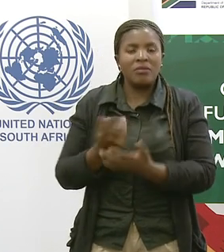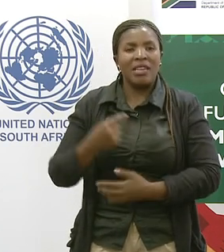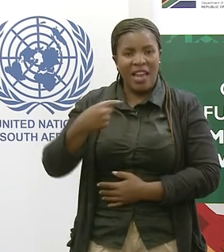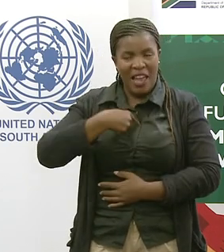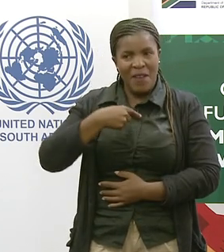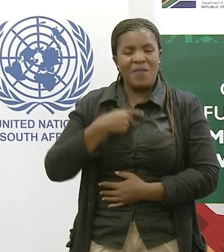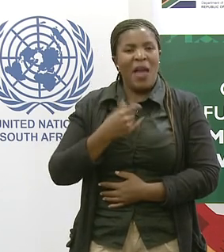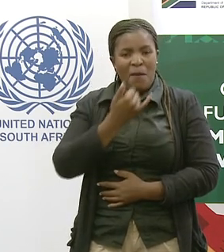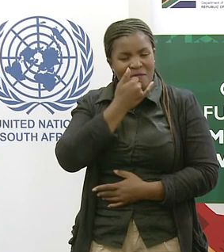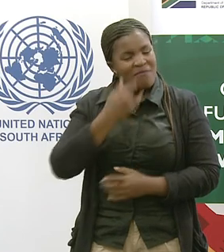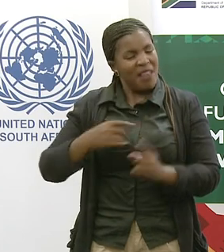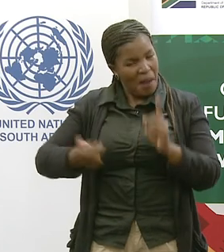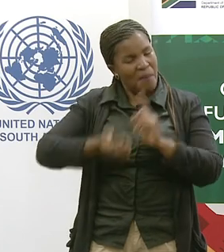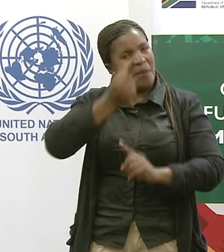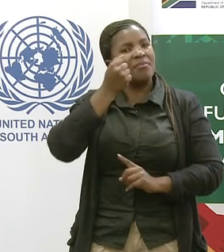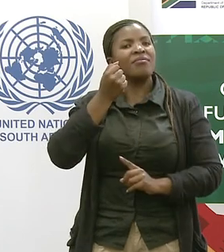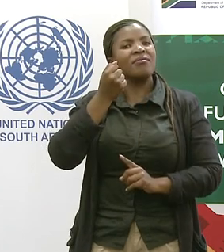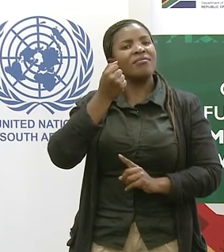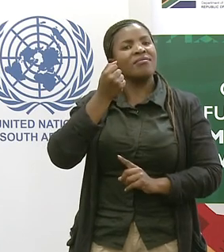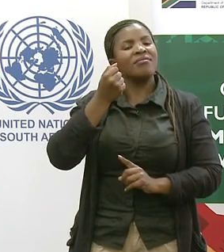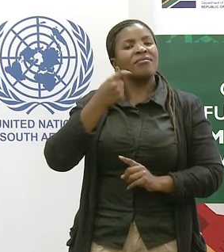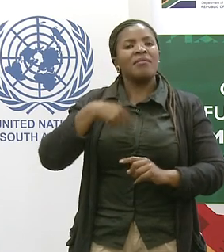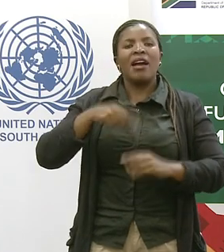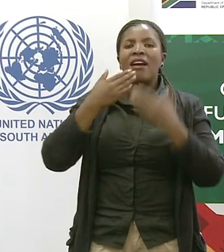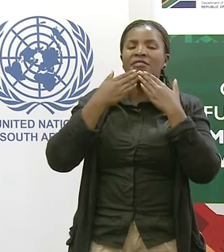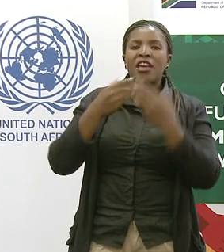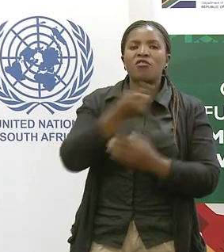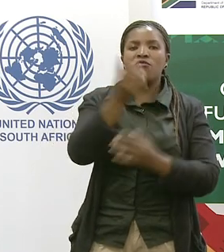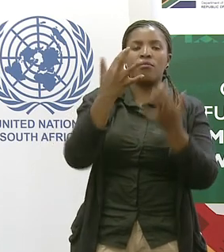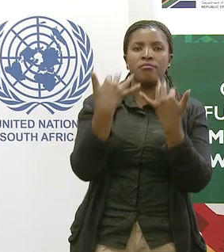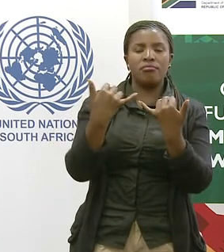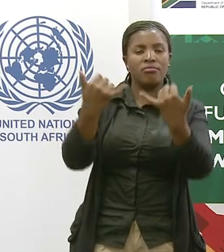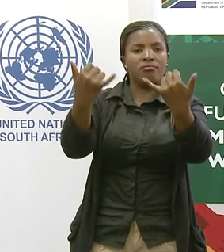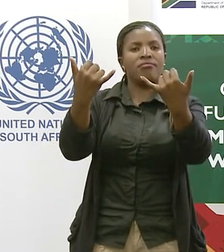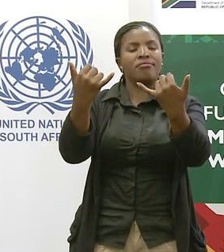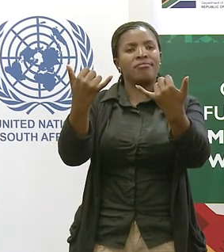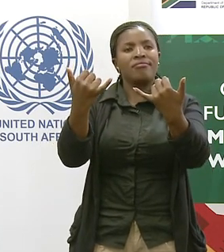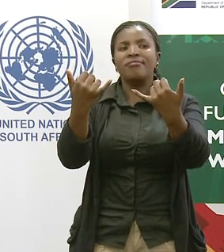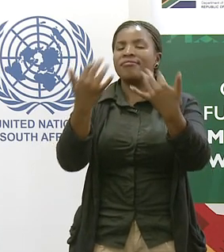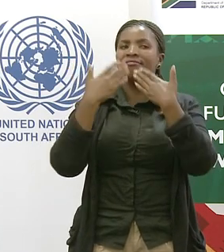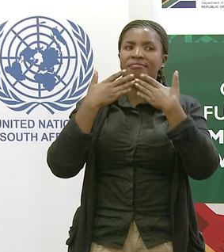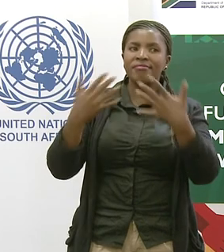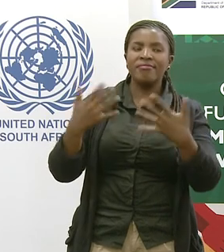very fruitful conversation that we've had. And thank you to yourselves as the audience. We have